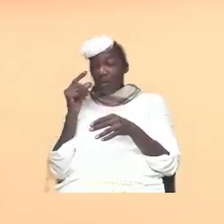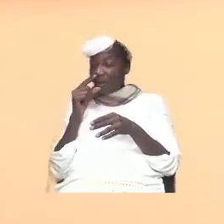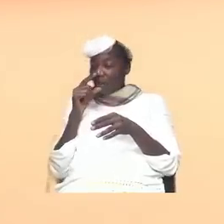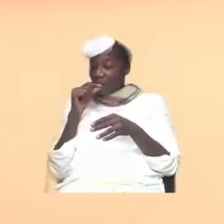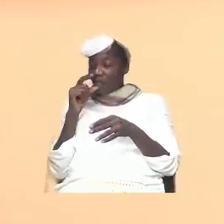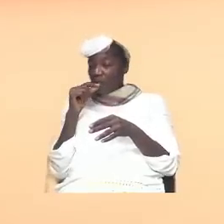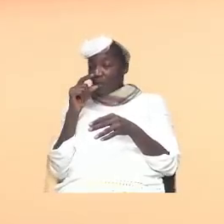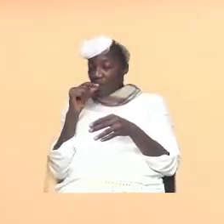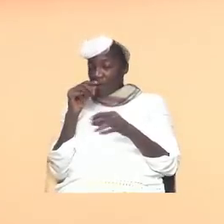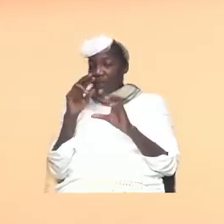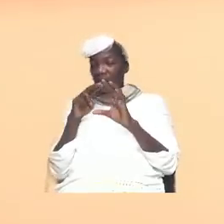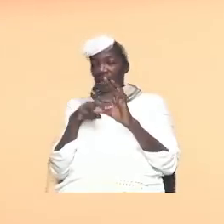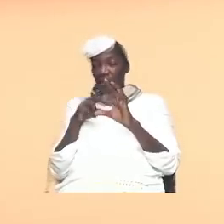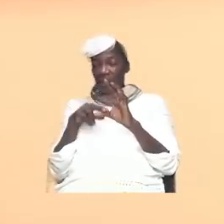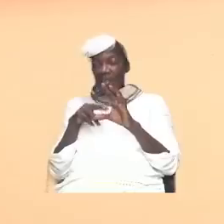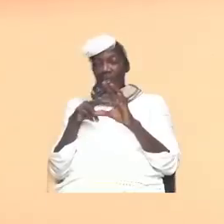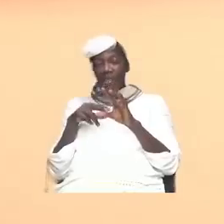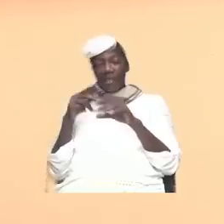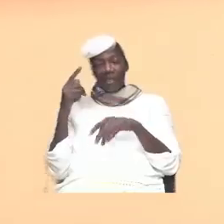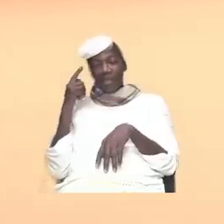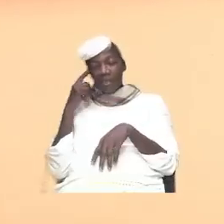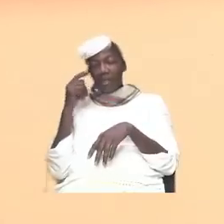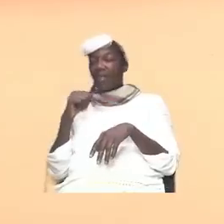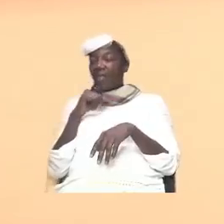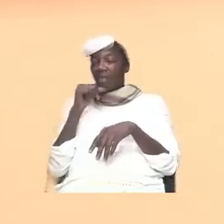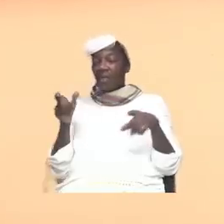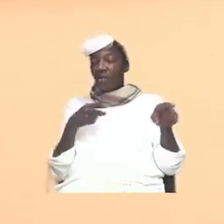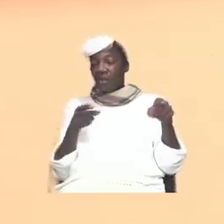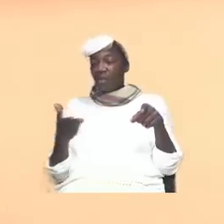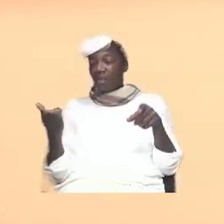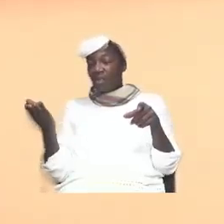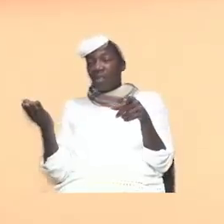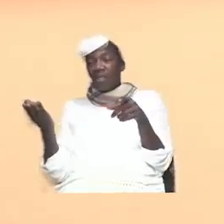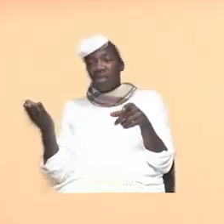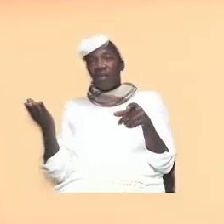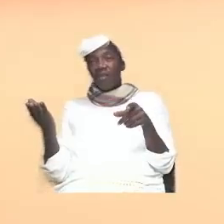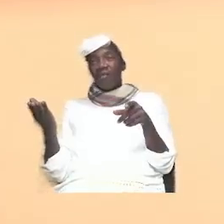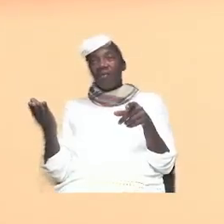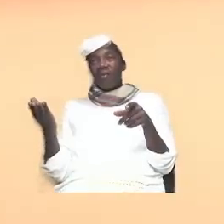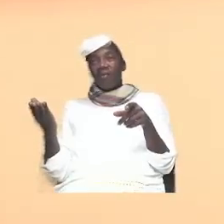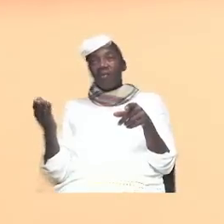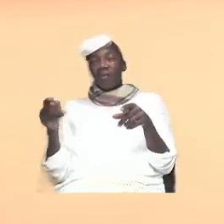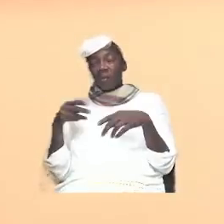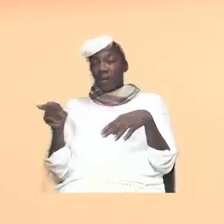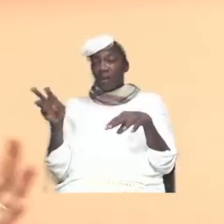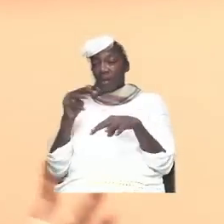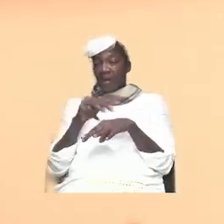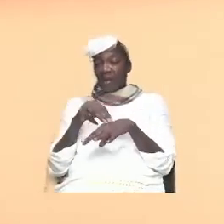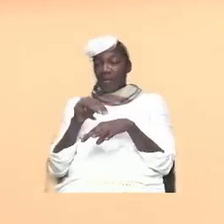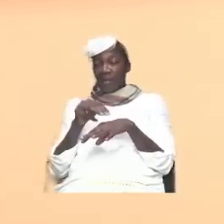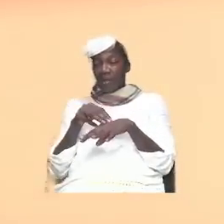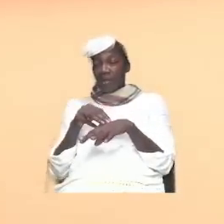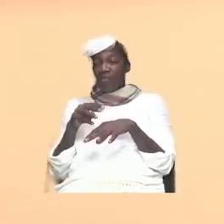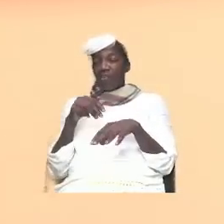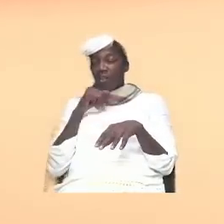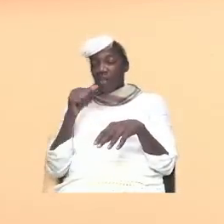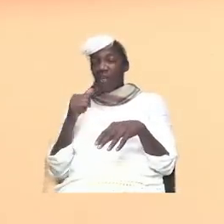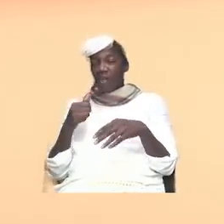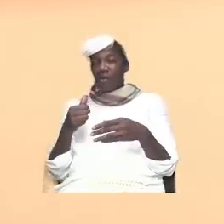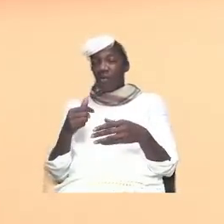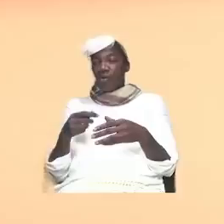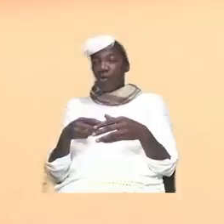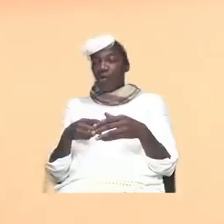their seat and we just figure that they're not doing anything. Yeah, they might be in a ministry, but they're just not on the upfront